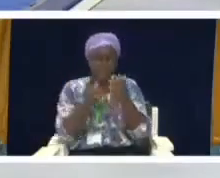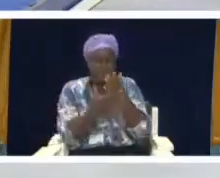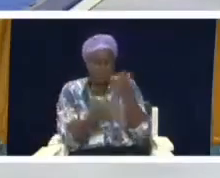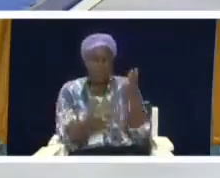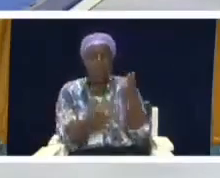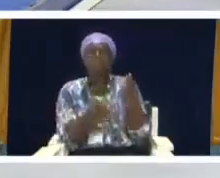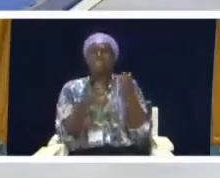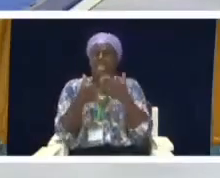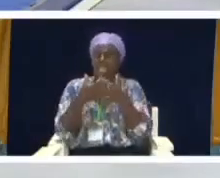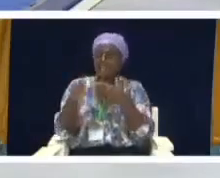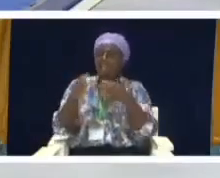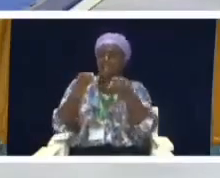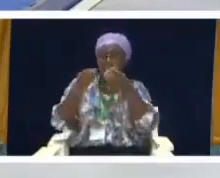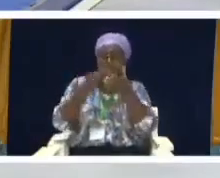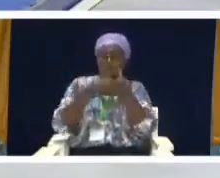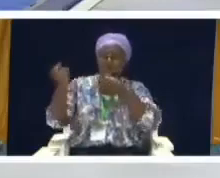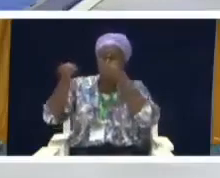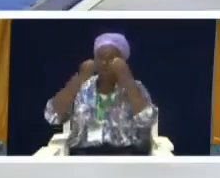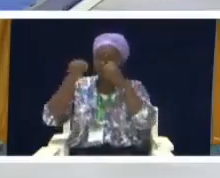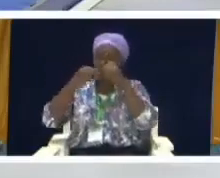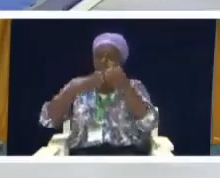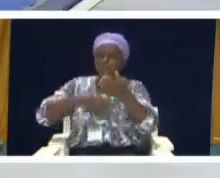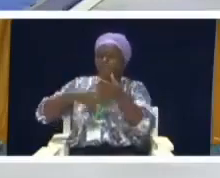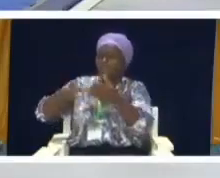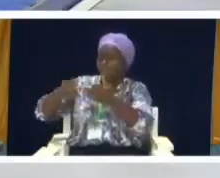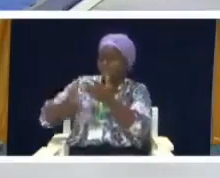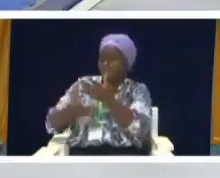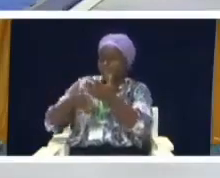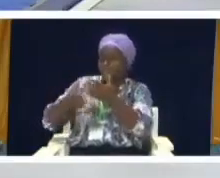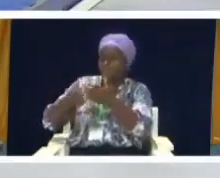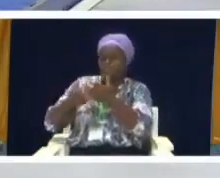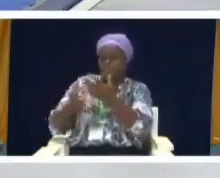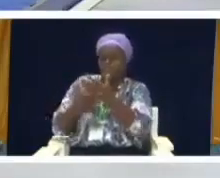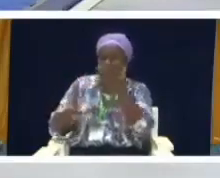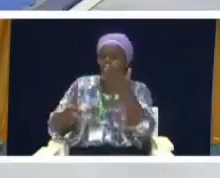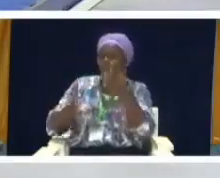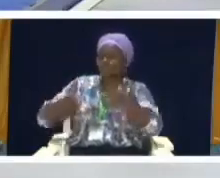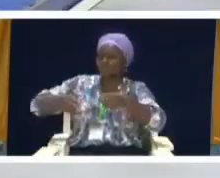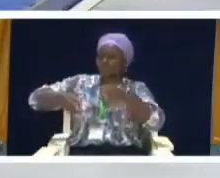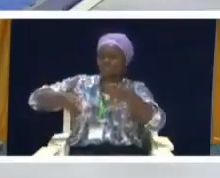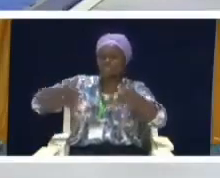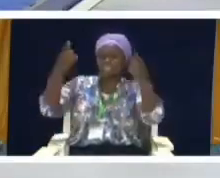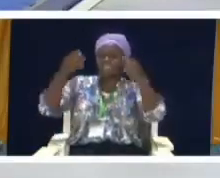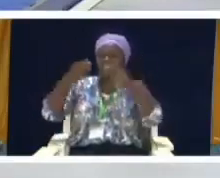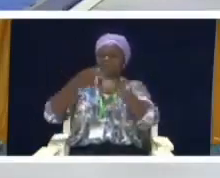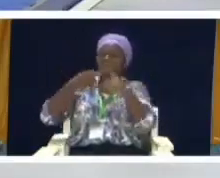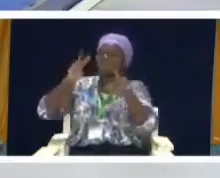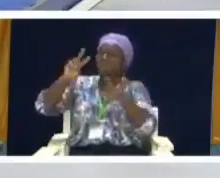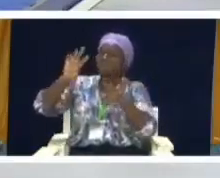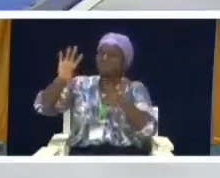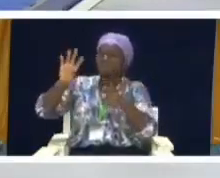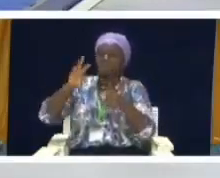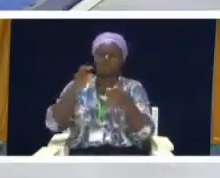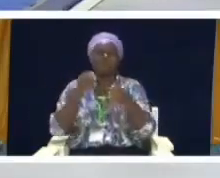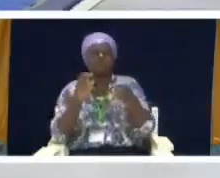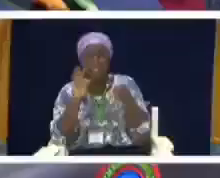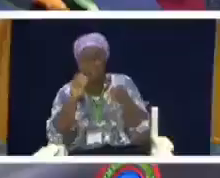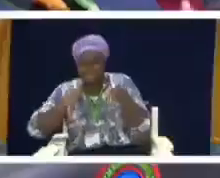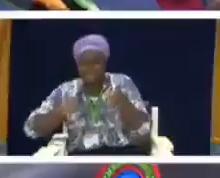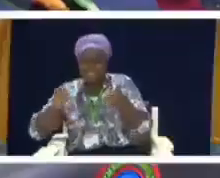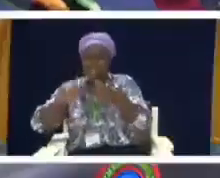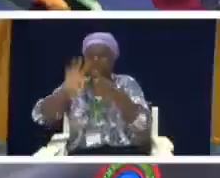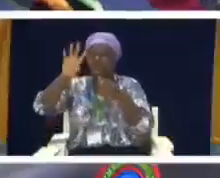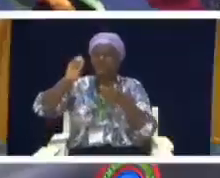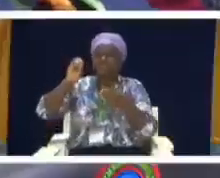my blood level rose from 24% to 40% in a general hospital in